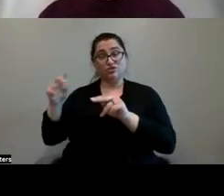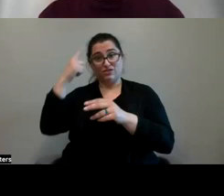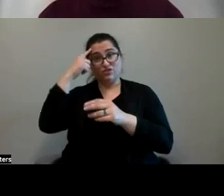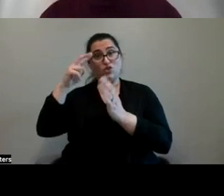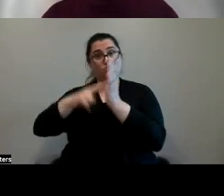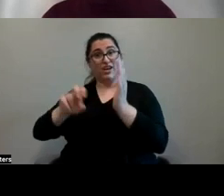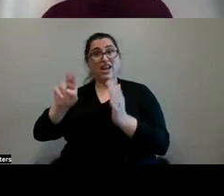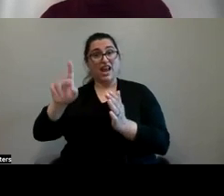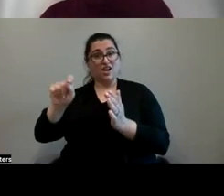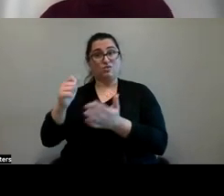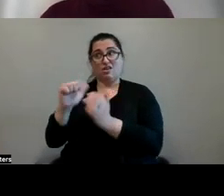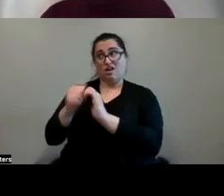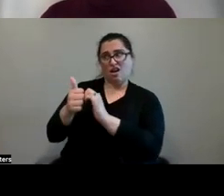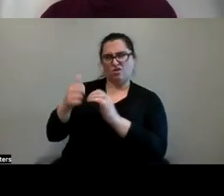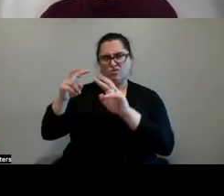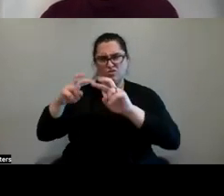evolve.